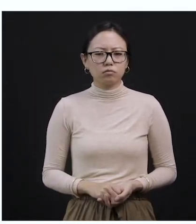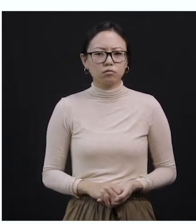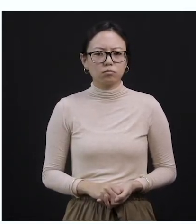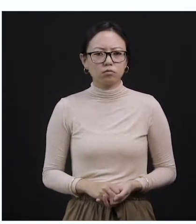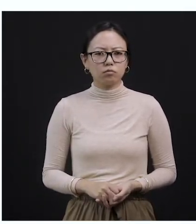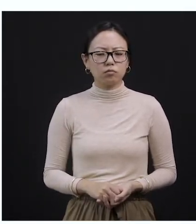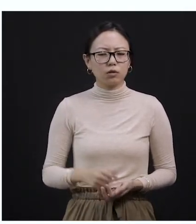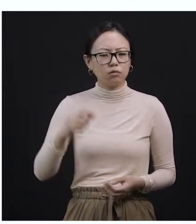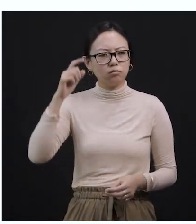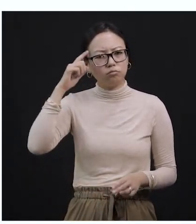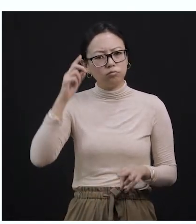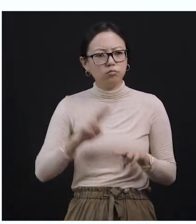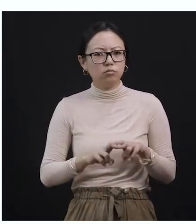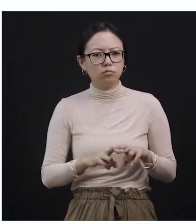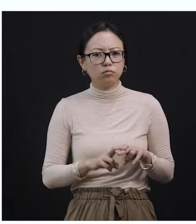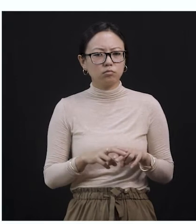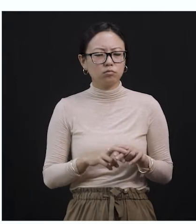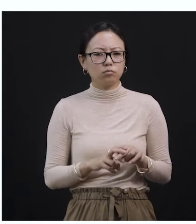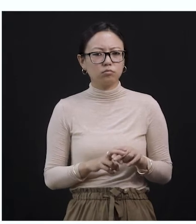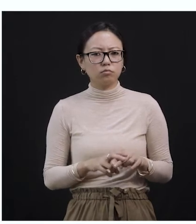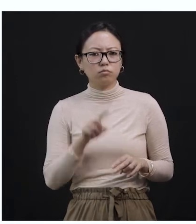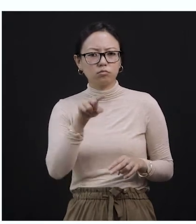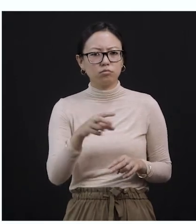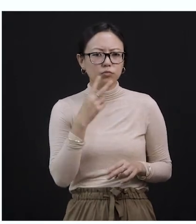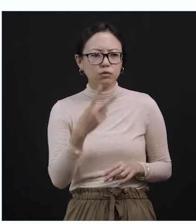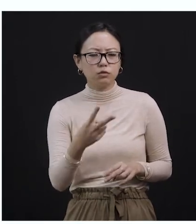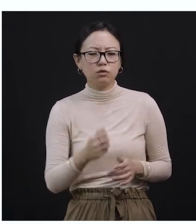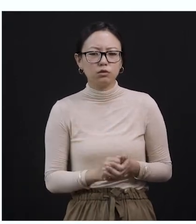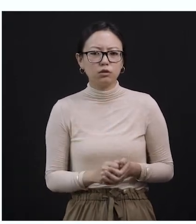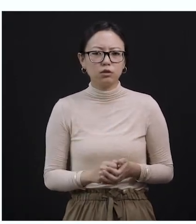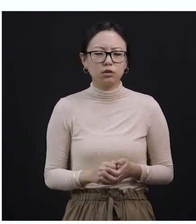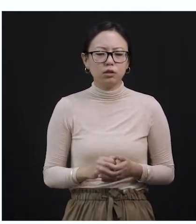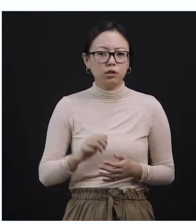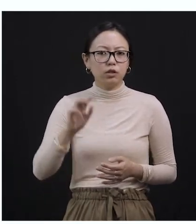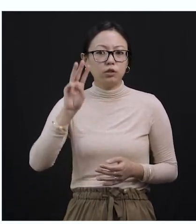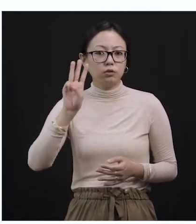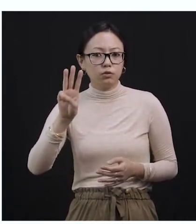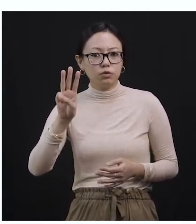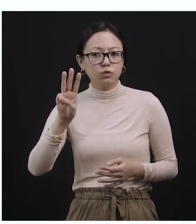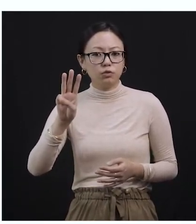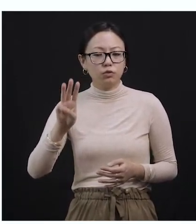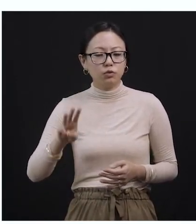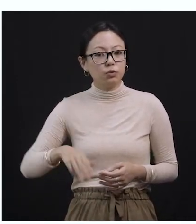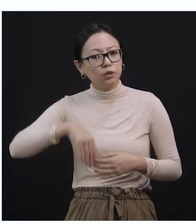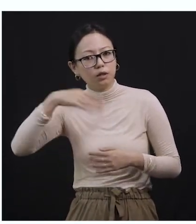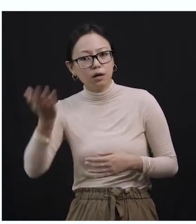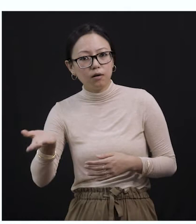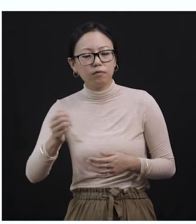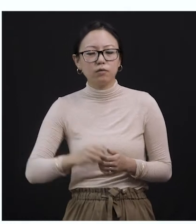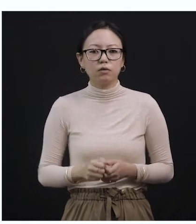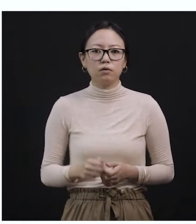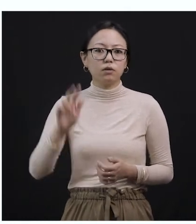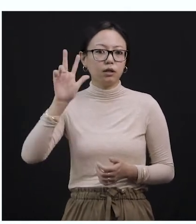counting, 3 came before 8, or we can say after reading 3, we reached